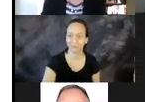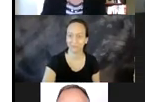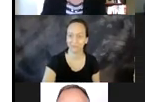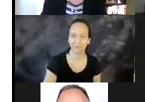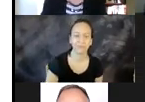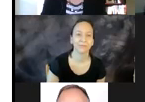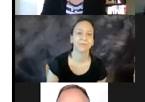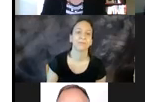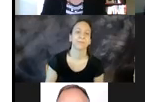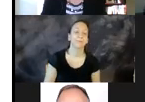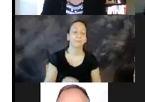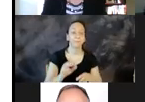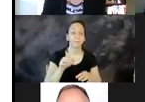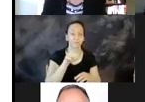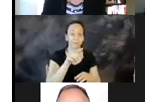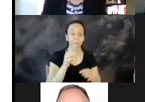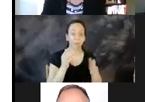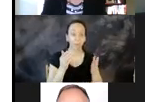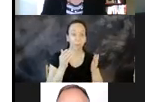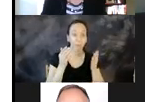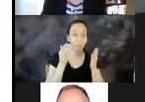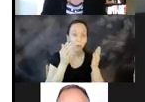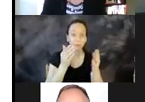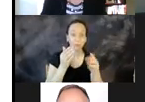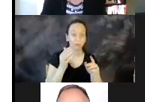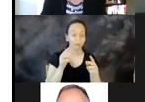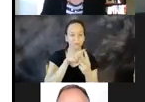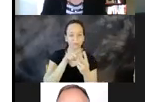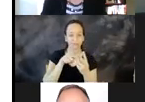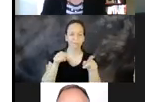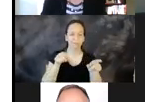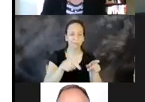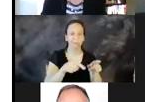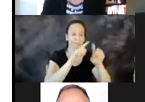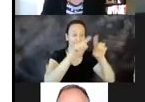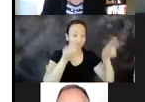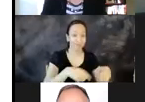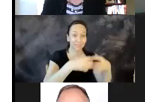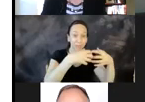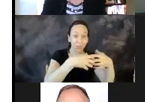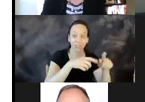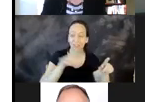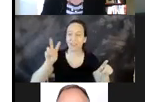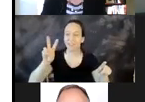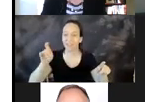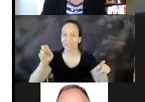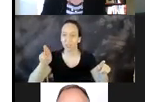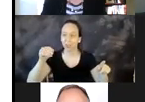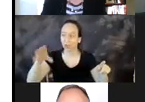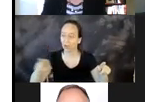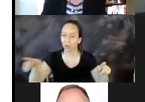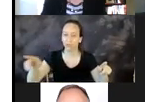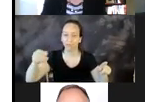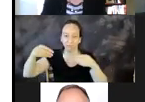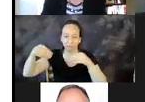Our proposal focuses on fare vending machines and retailers, which encompasses the majority of our new fare sales network. We will